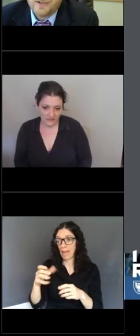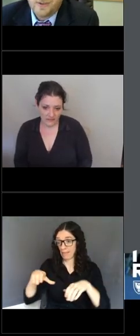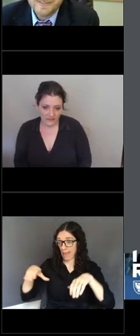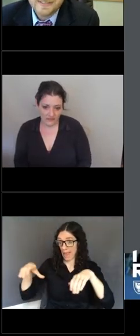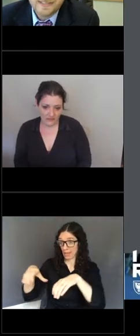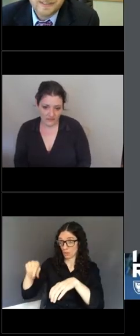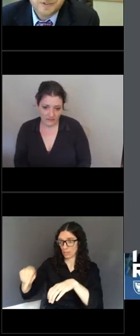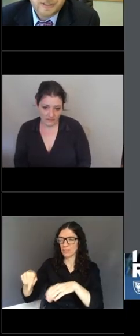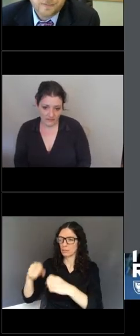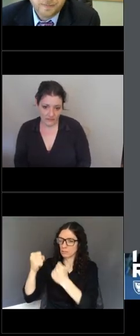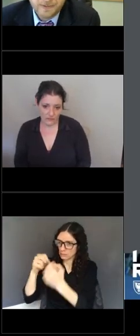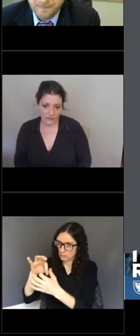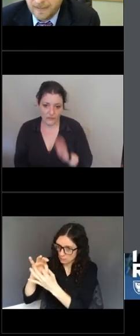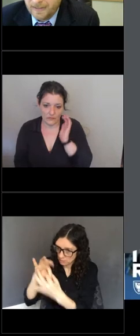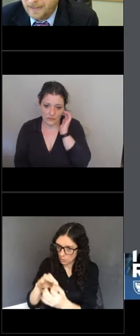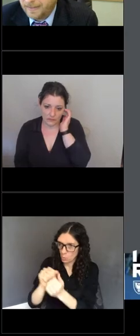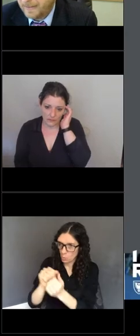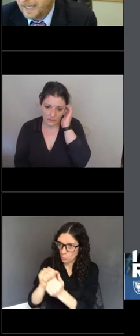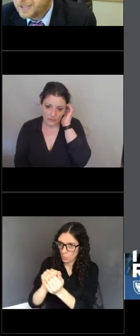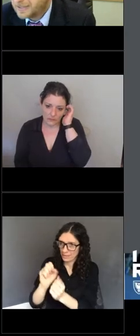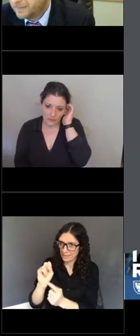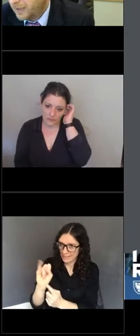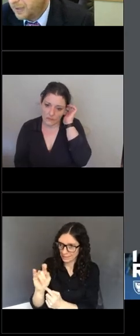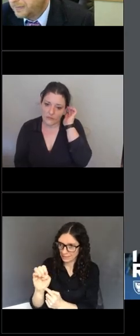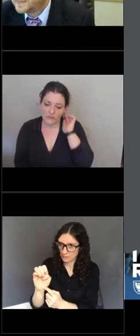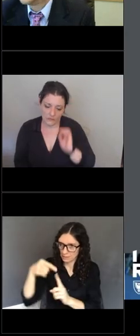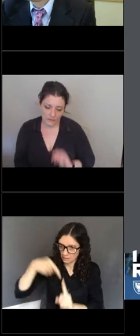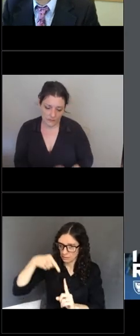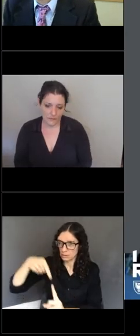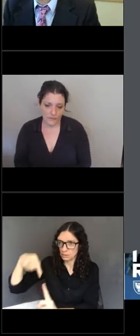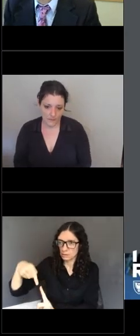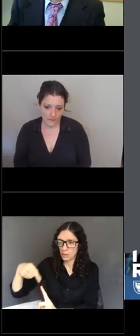and not always easily transferable. The actions